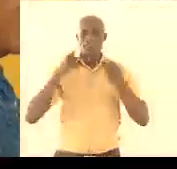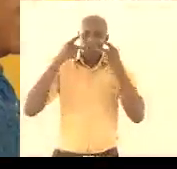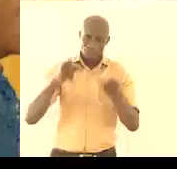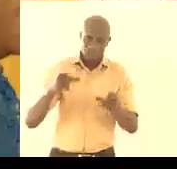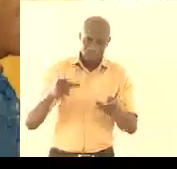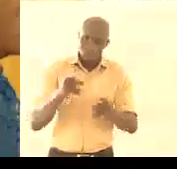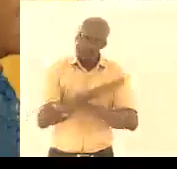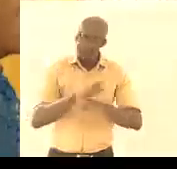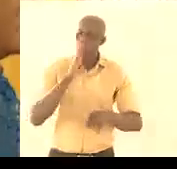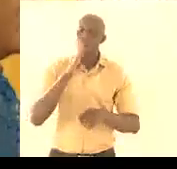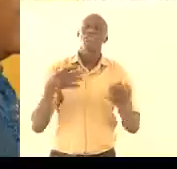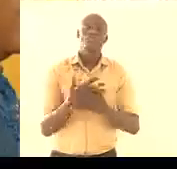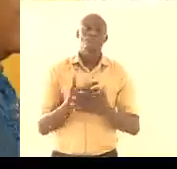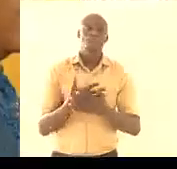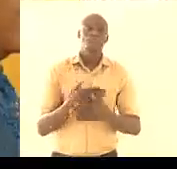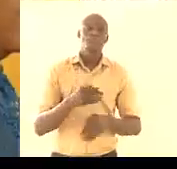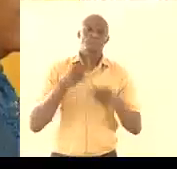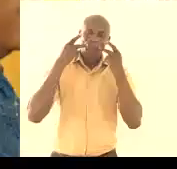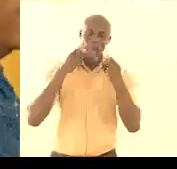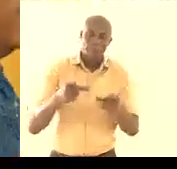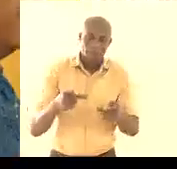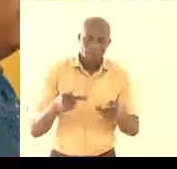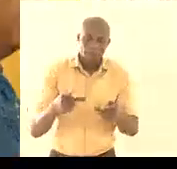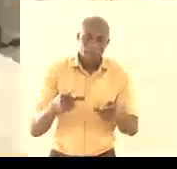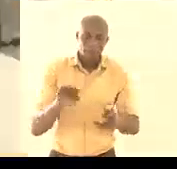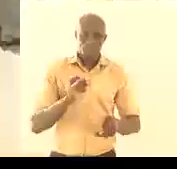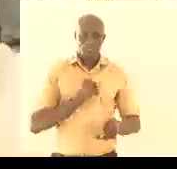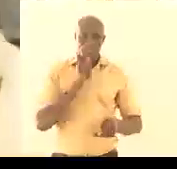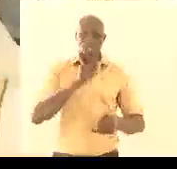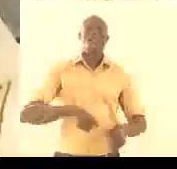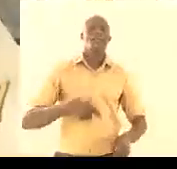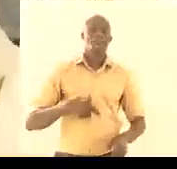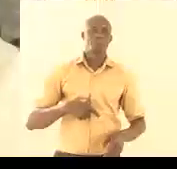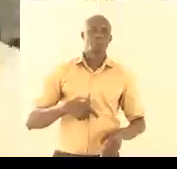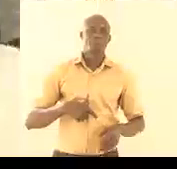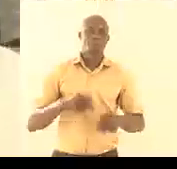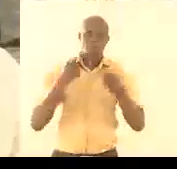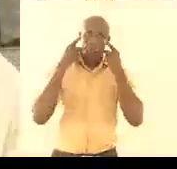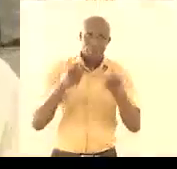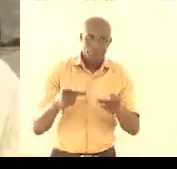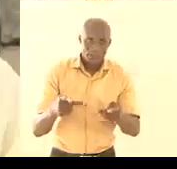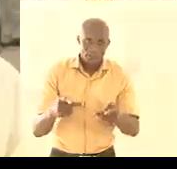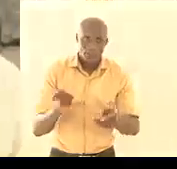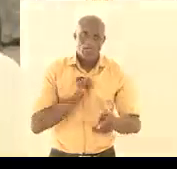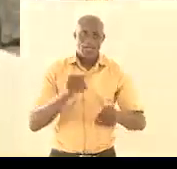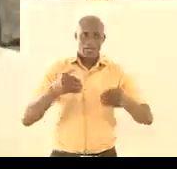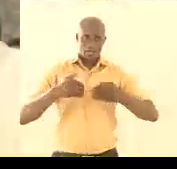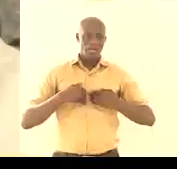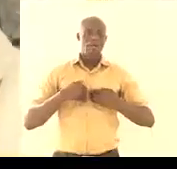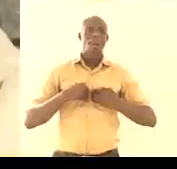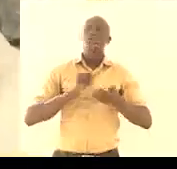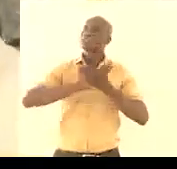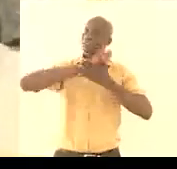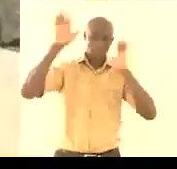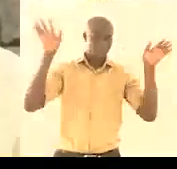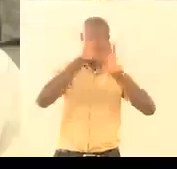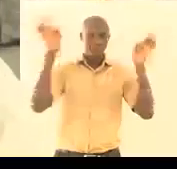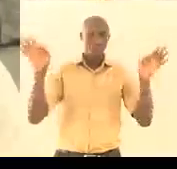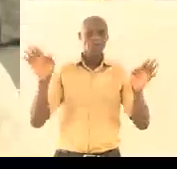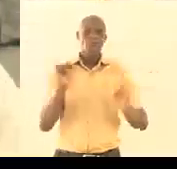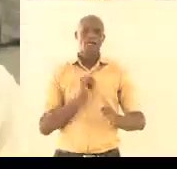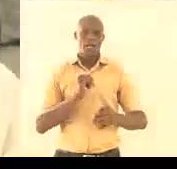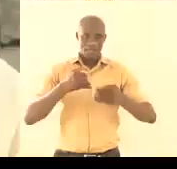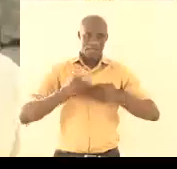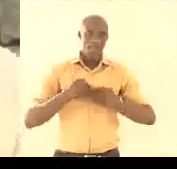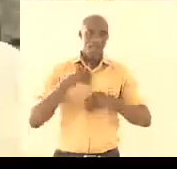Peace, don't be afraid. Peace, I am alive. Peace, I have been vindicated.